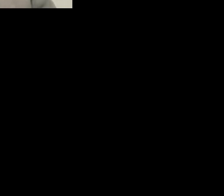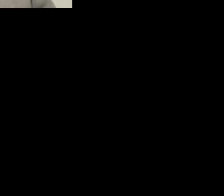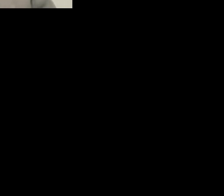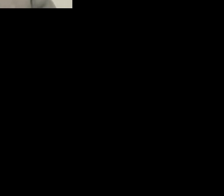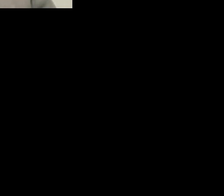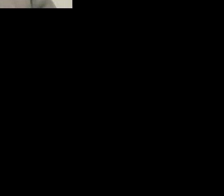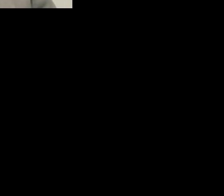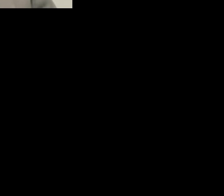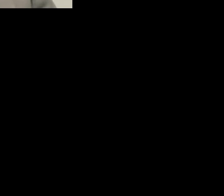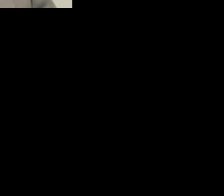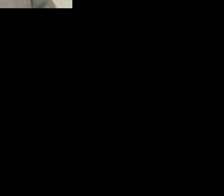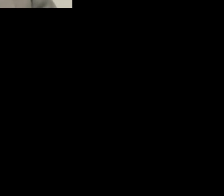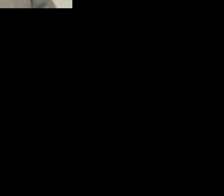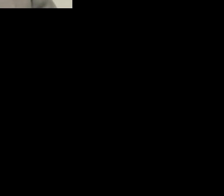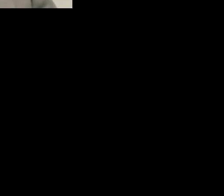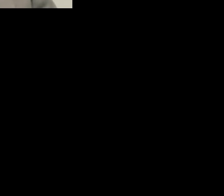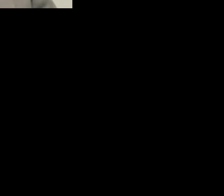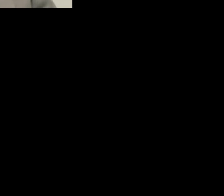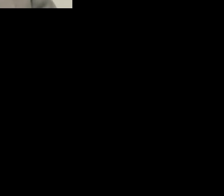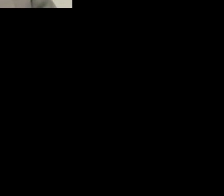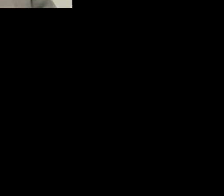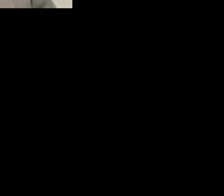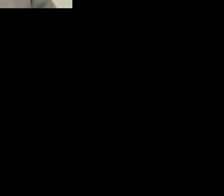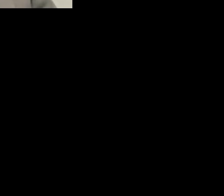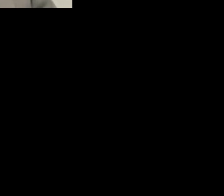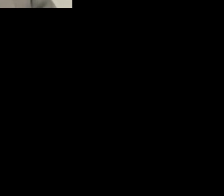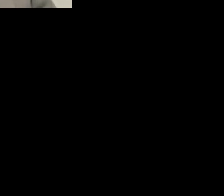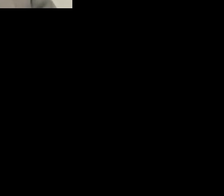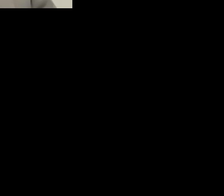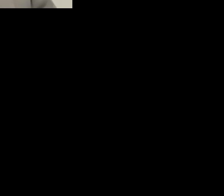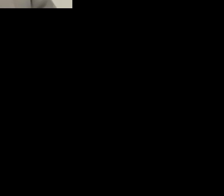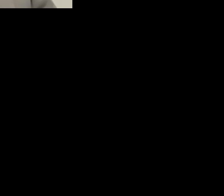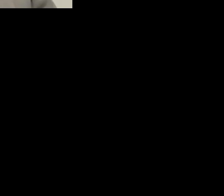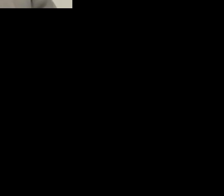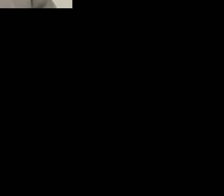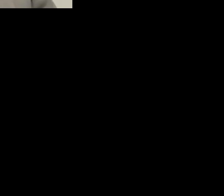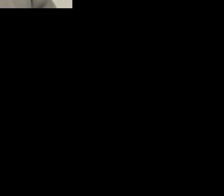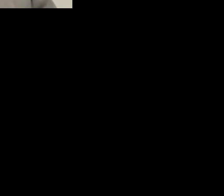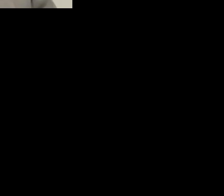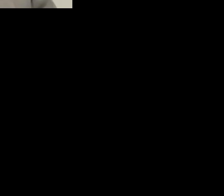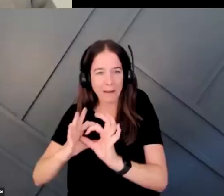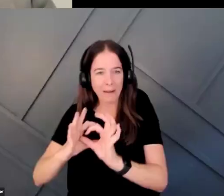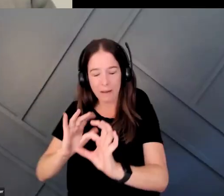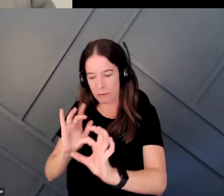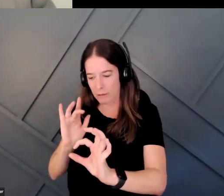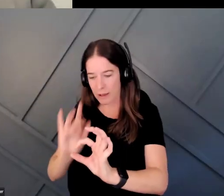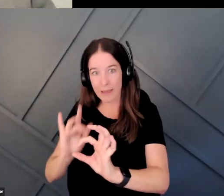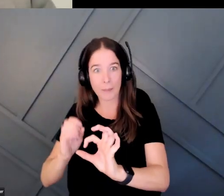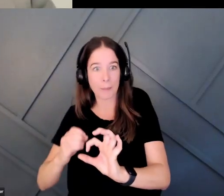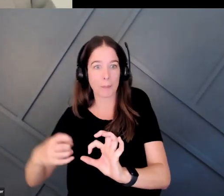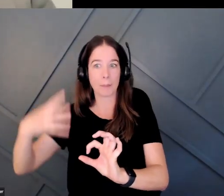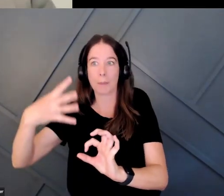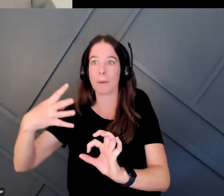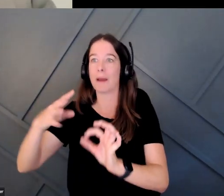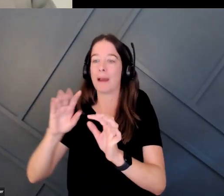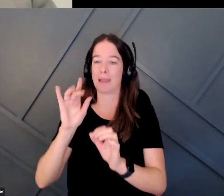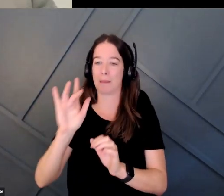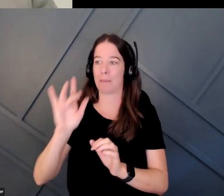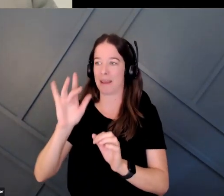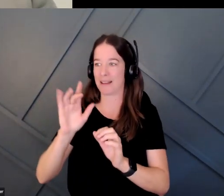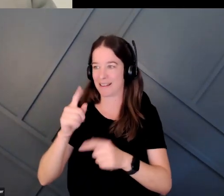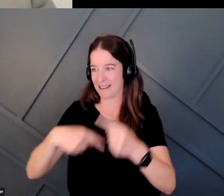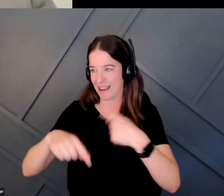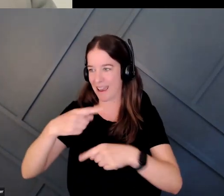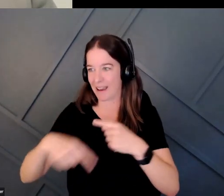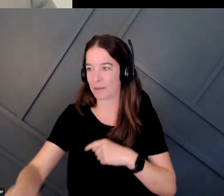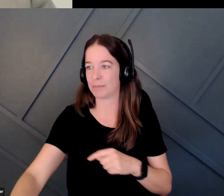interpretation prompt and select sign language. Throughout today's presentation, we will be taking questions which will be addressed